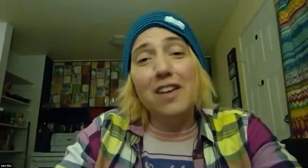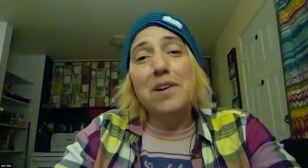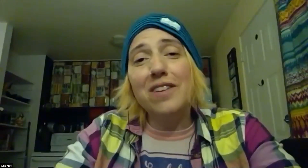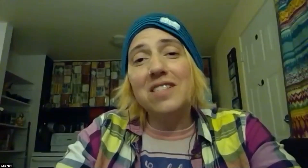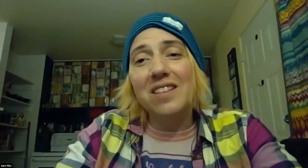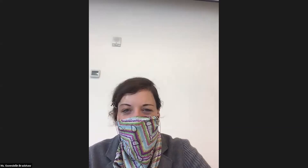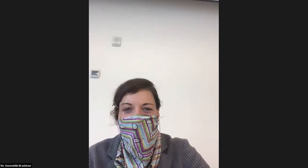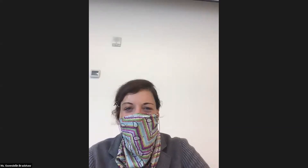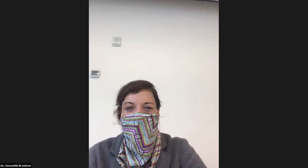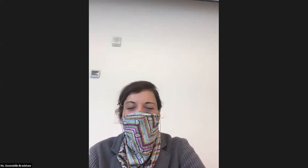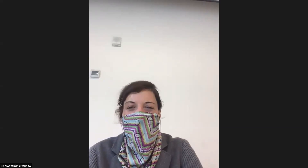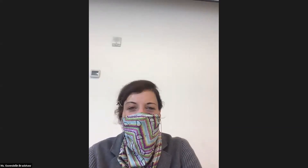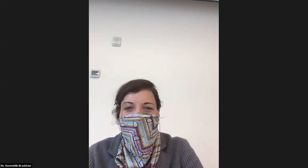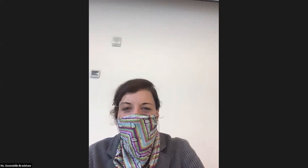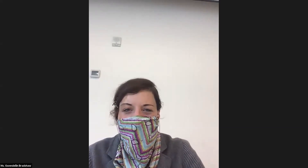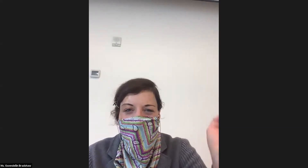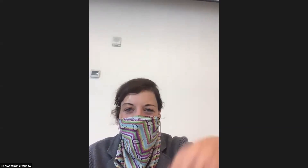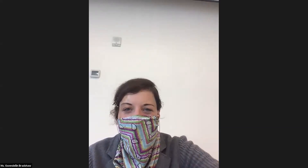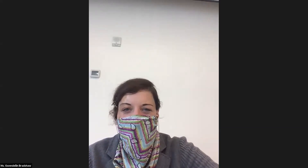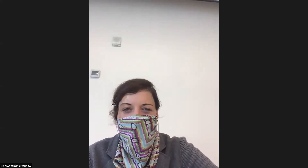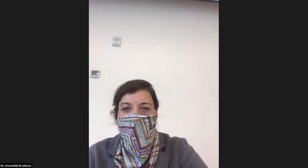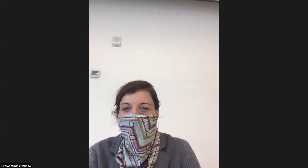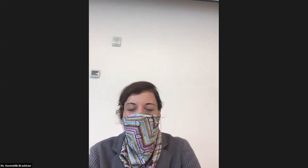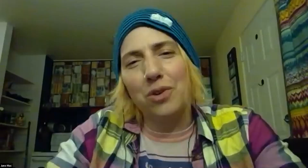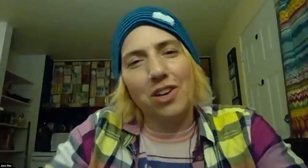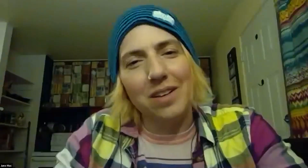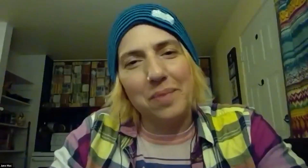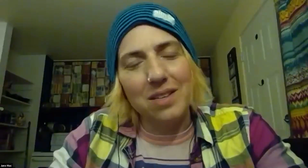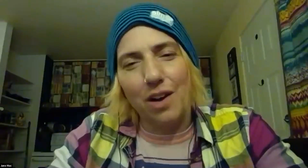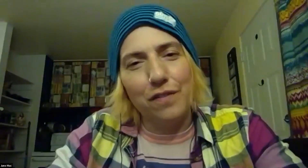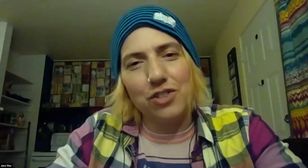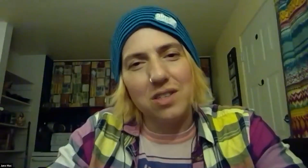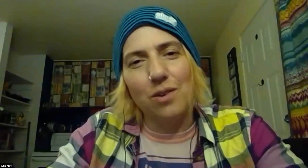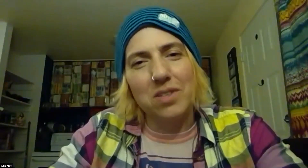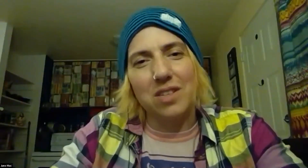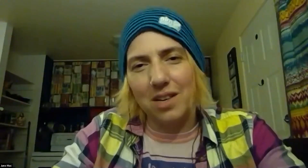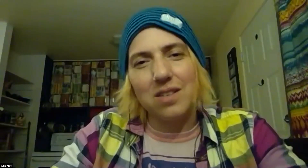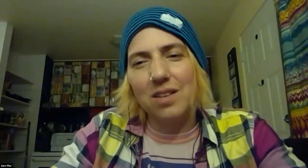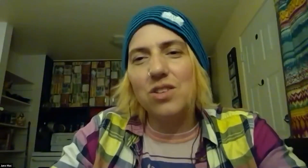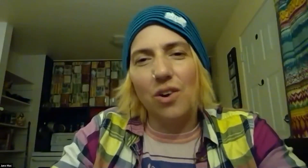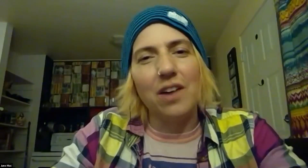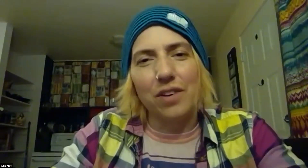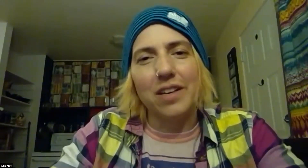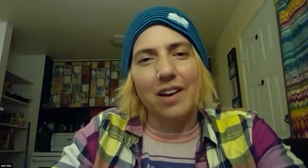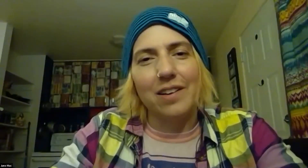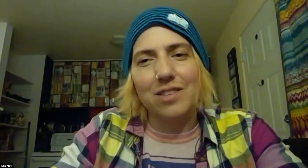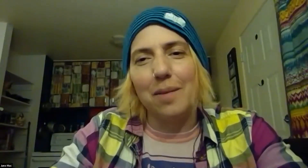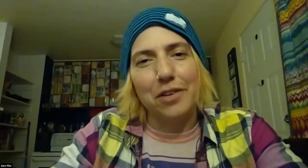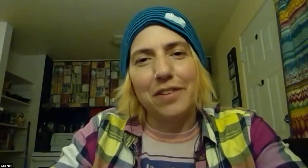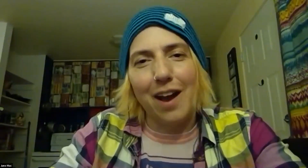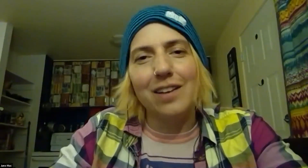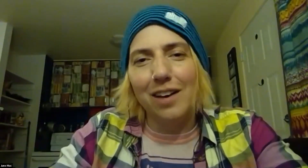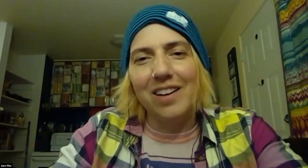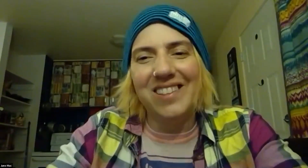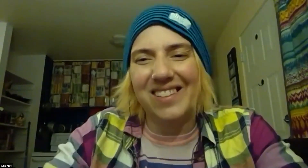yeah, no. Be selfish. It's okay. No time left. Be selfish. I'm so good at being selfish. It's almost disgusting. So I really gotta stop